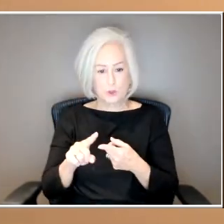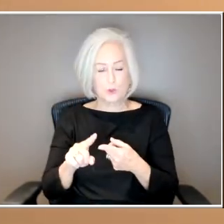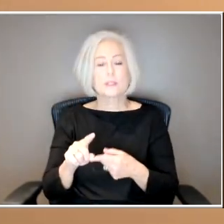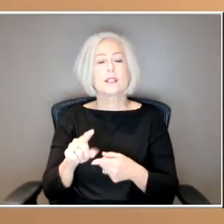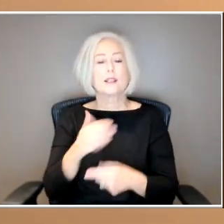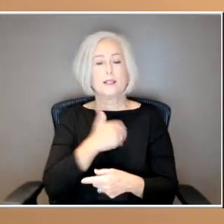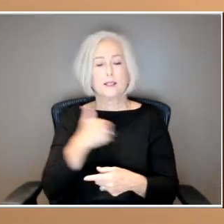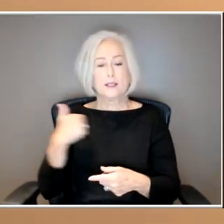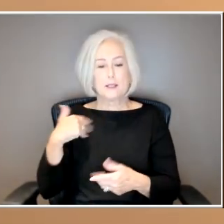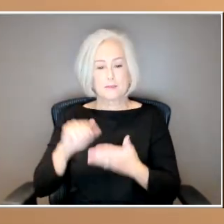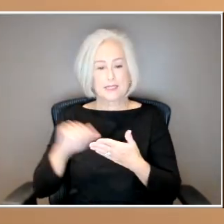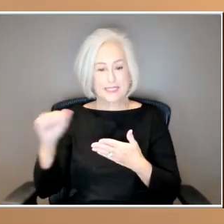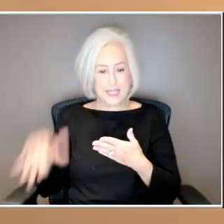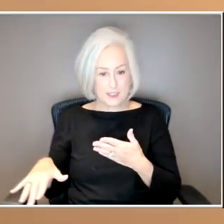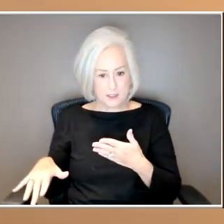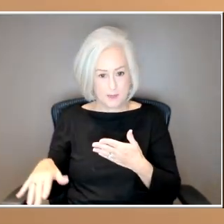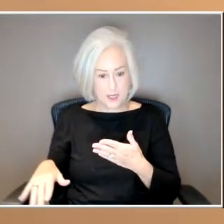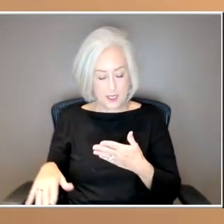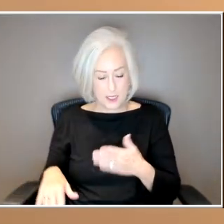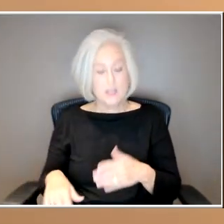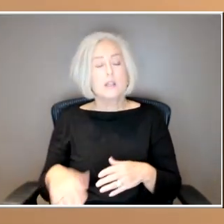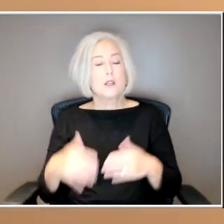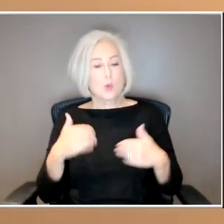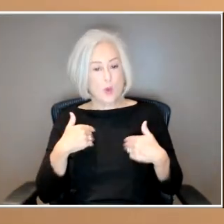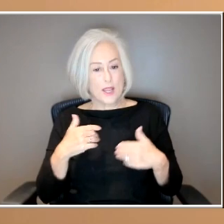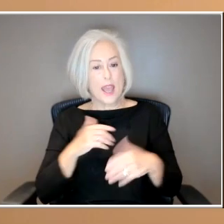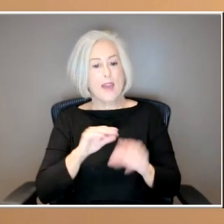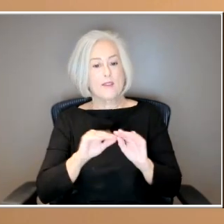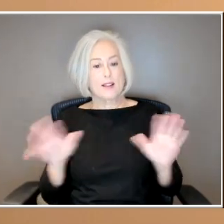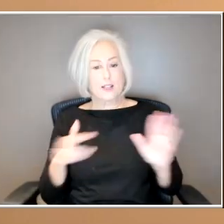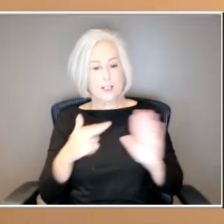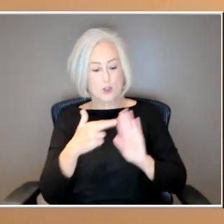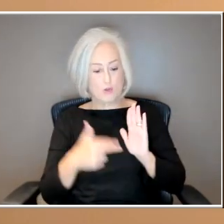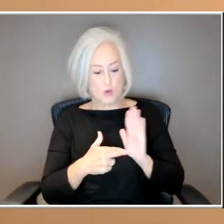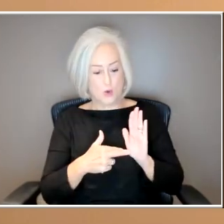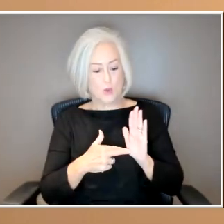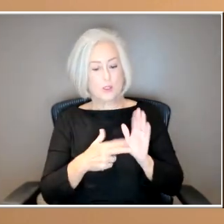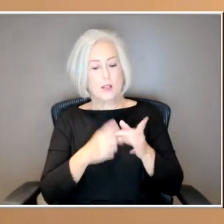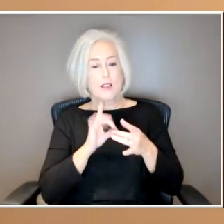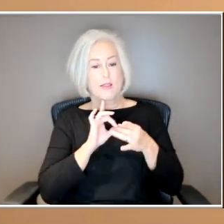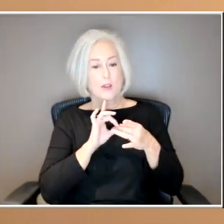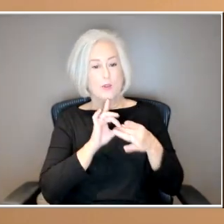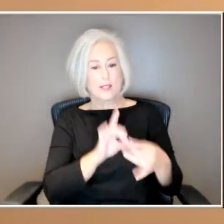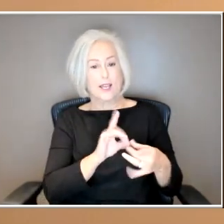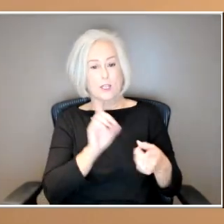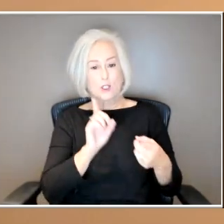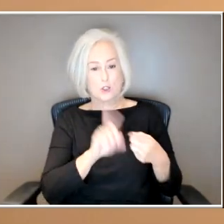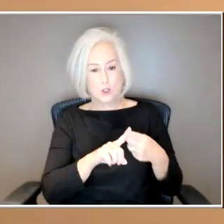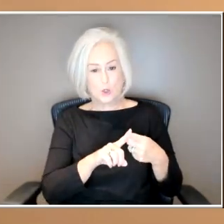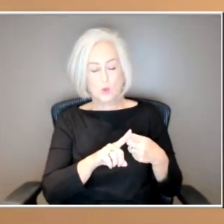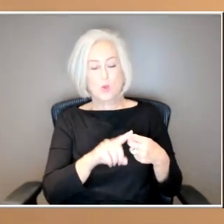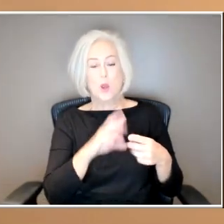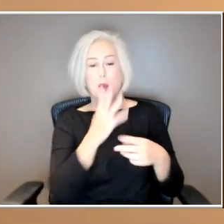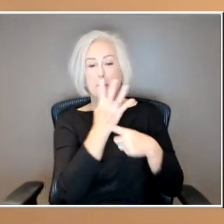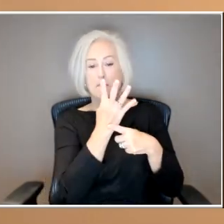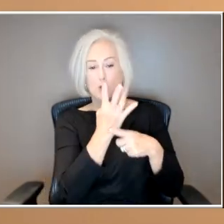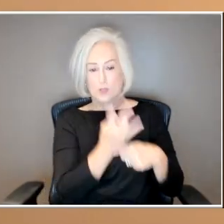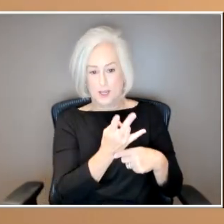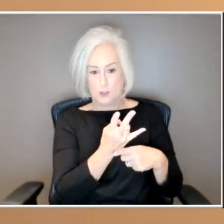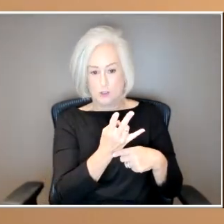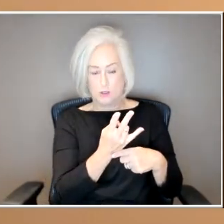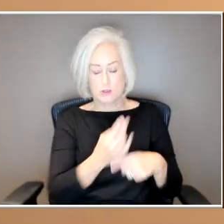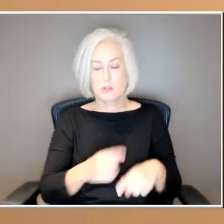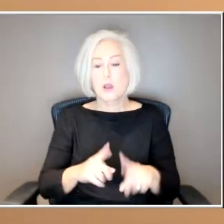surgery and there are national guidelines. Most of them do center around patients with certain genetic mutations. But what is important to highlight is